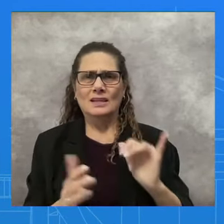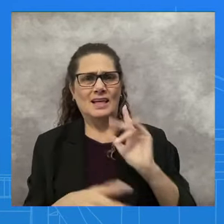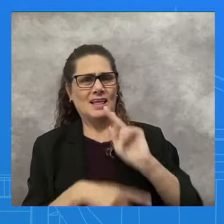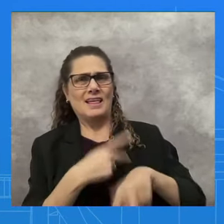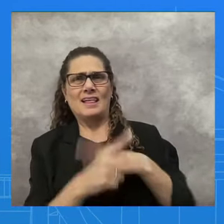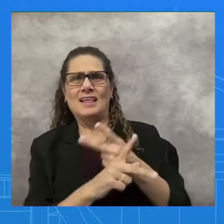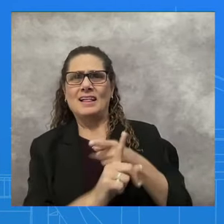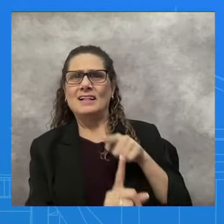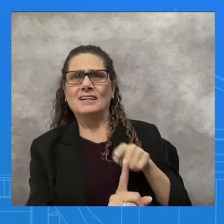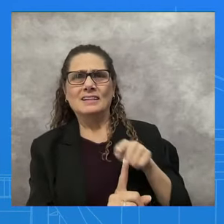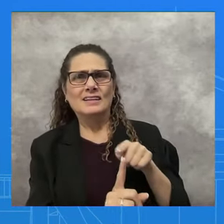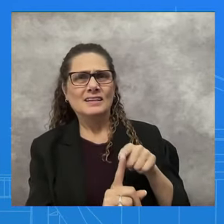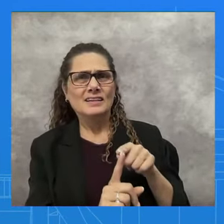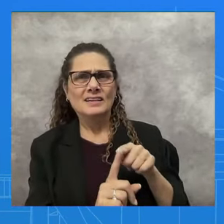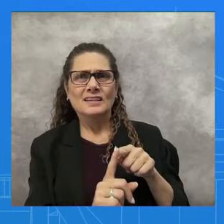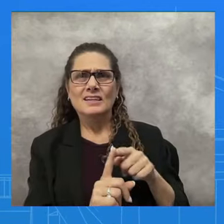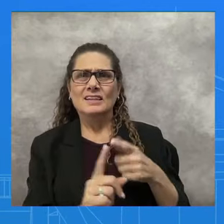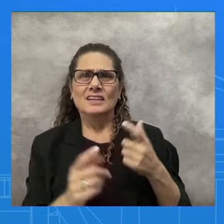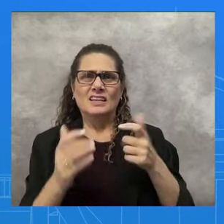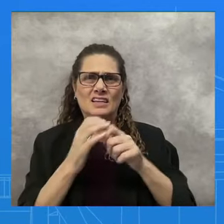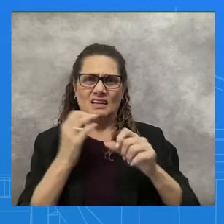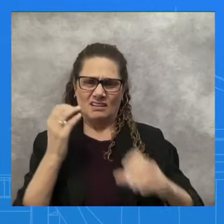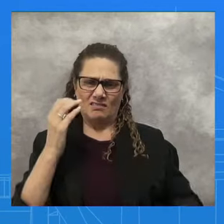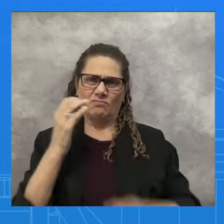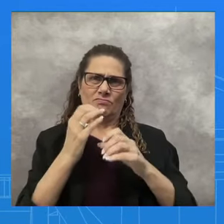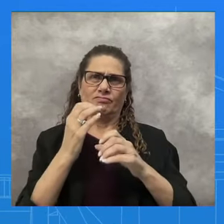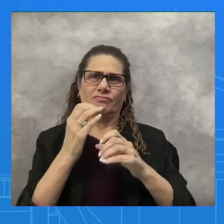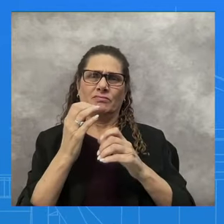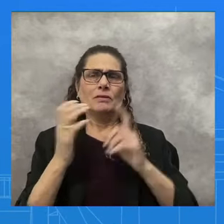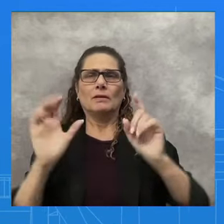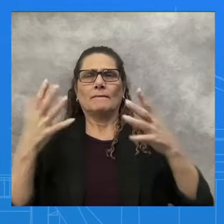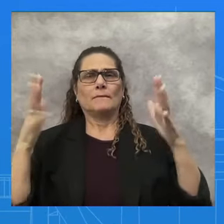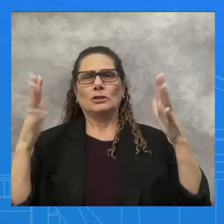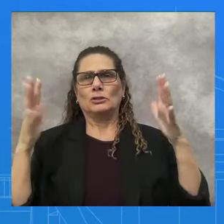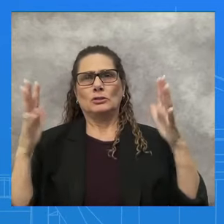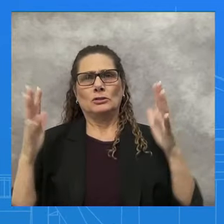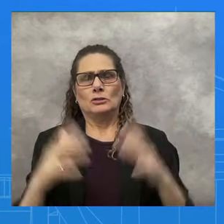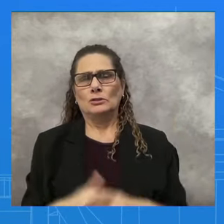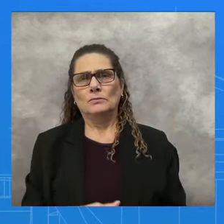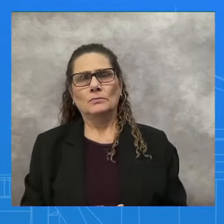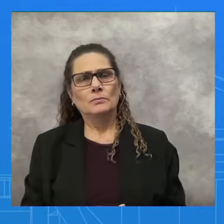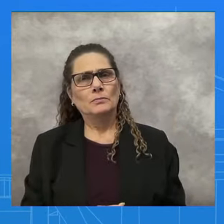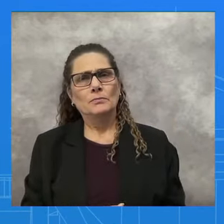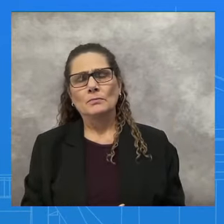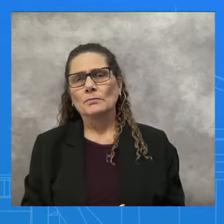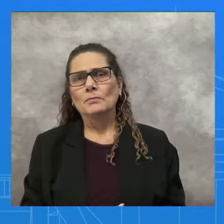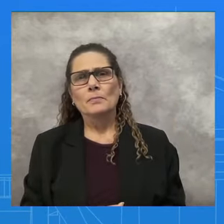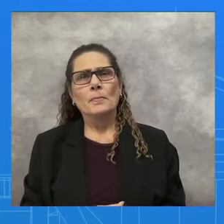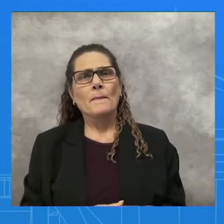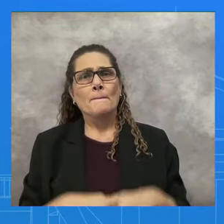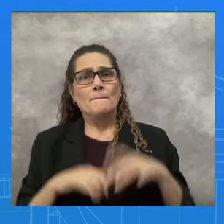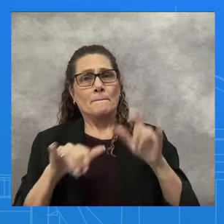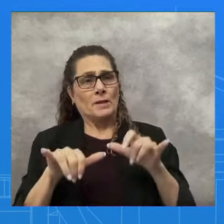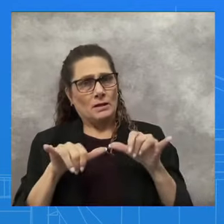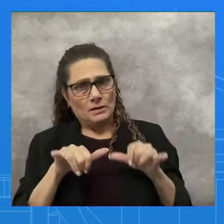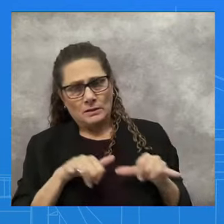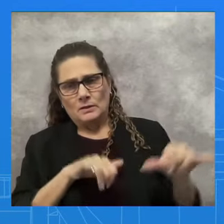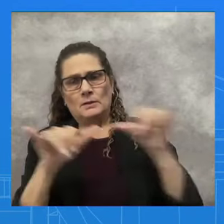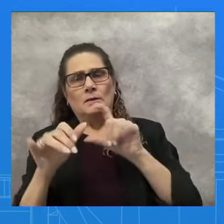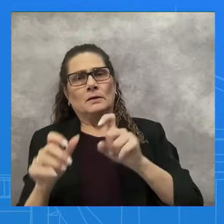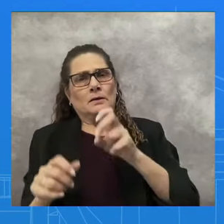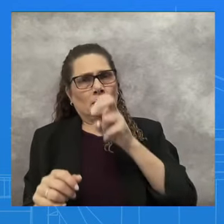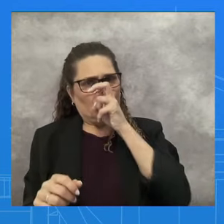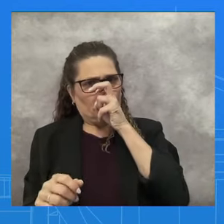law, enact universal background checks, and invest in proven solutions that reduce